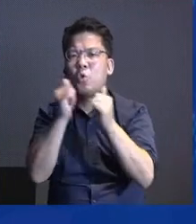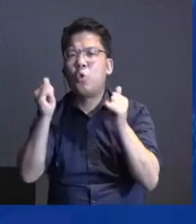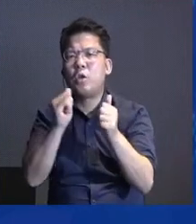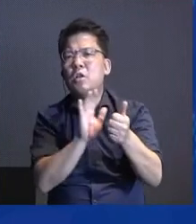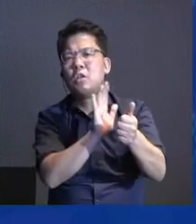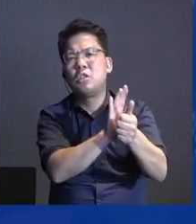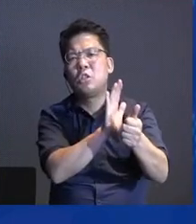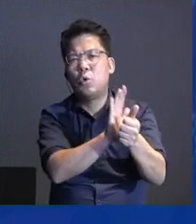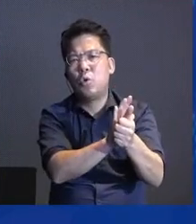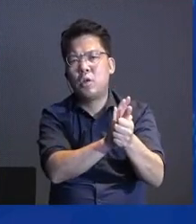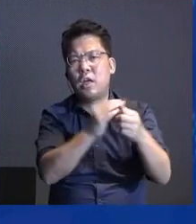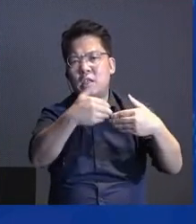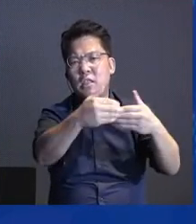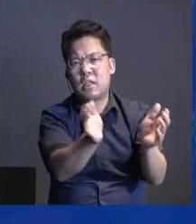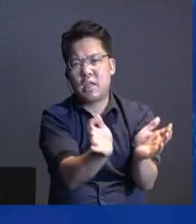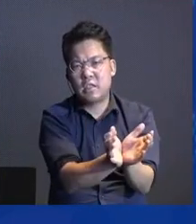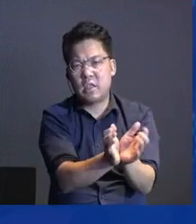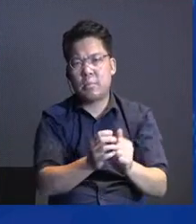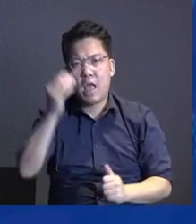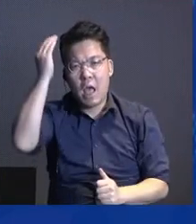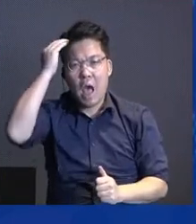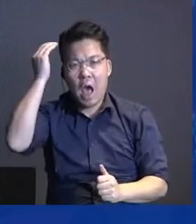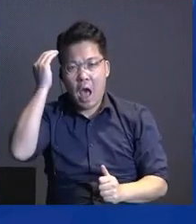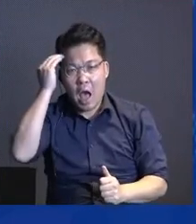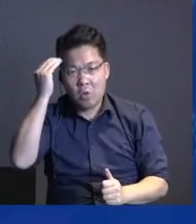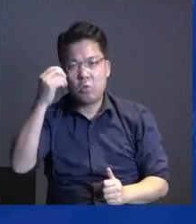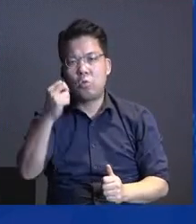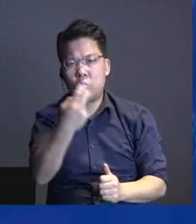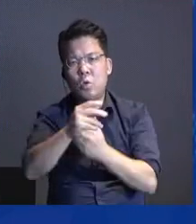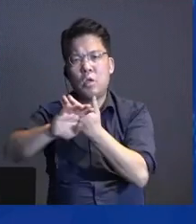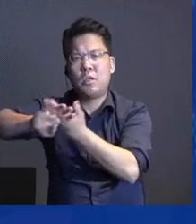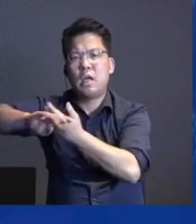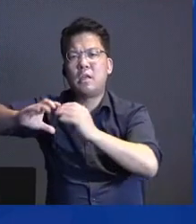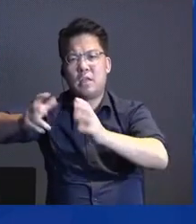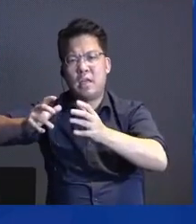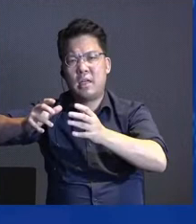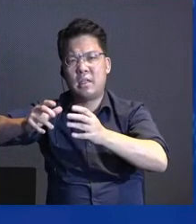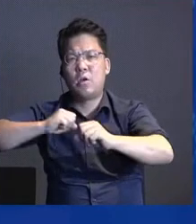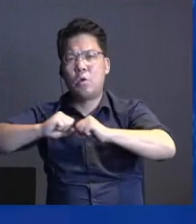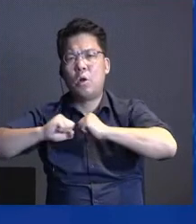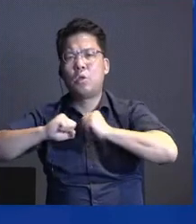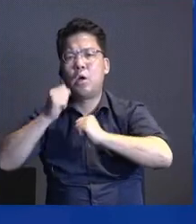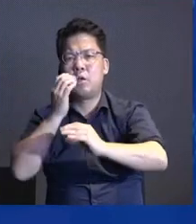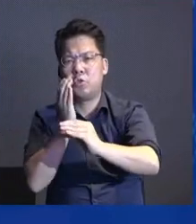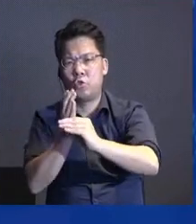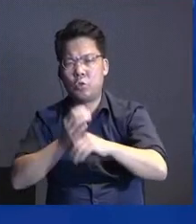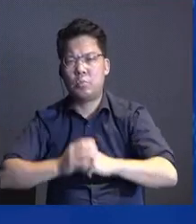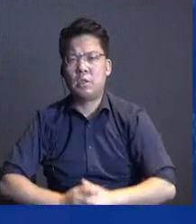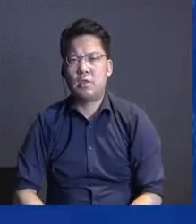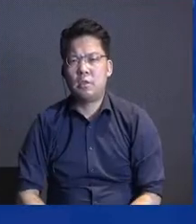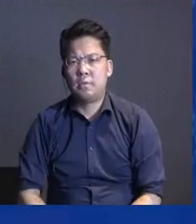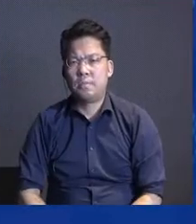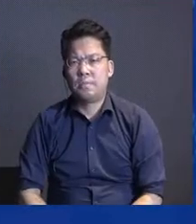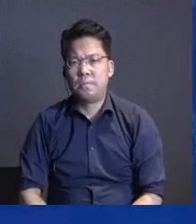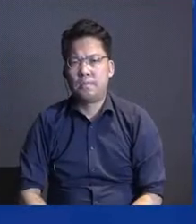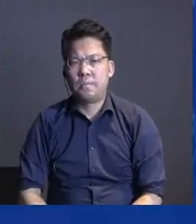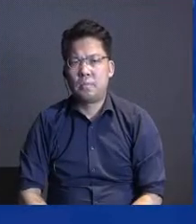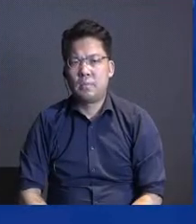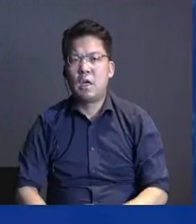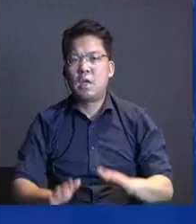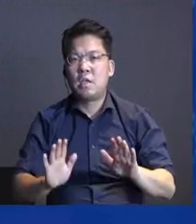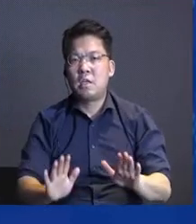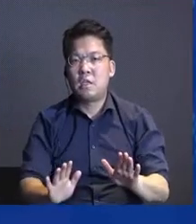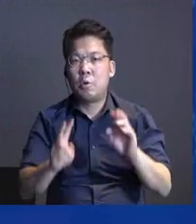In this session, I'd like to talk about the issue on social isolation and loneliness.